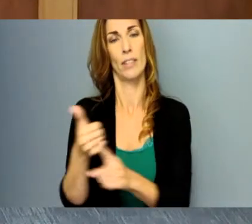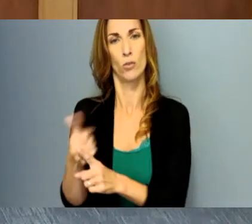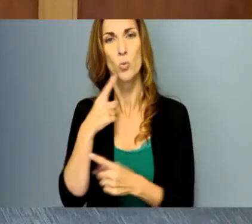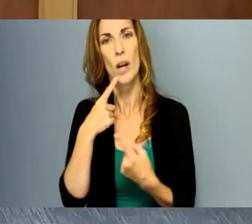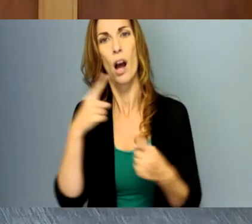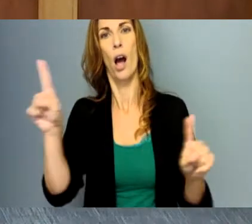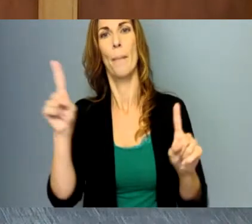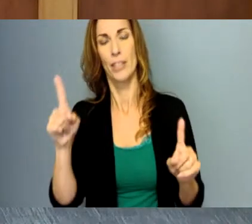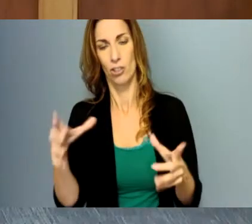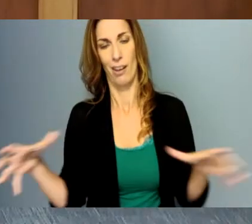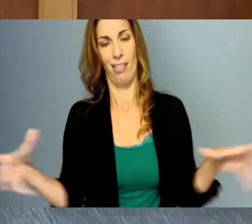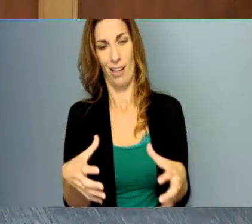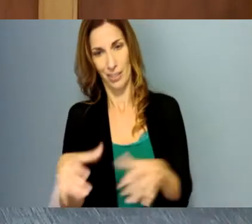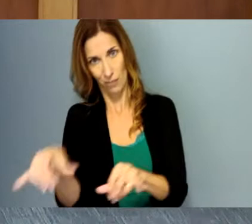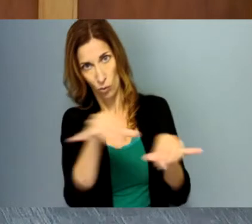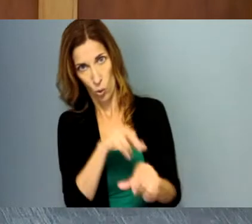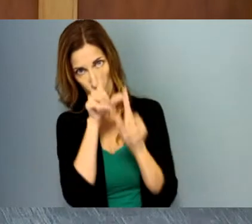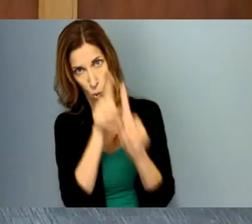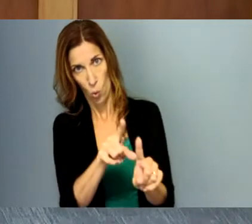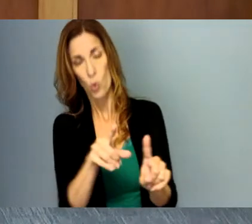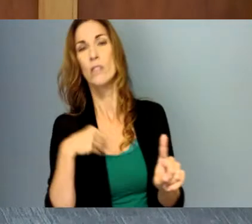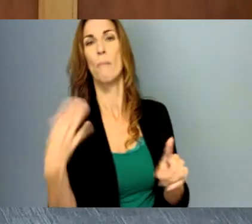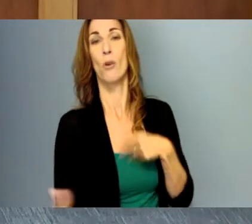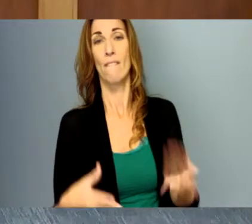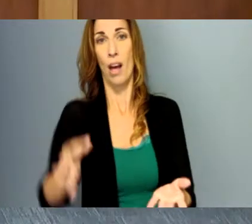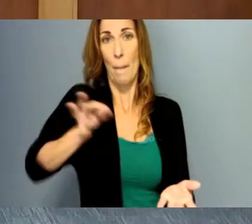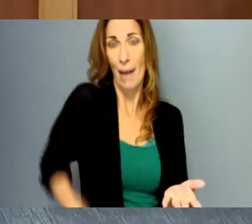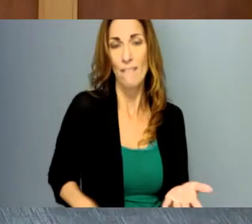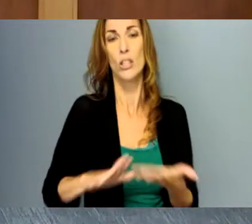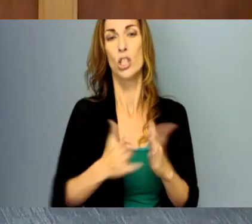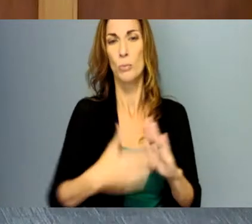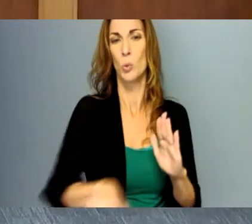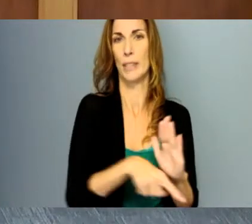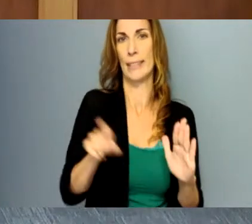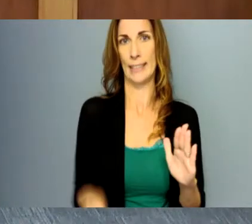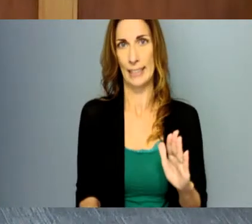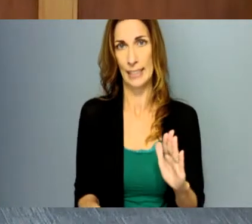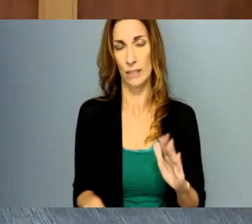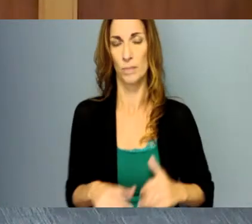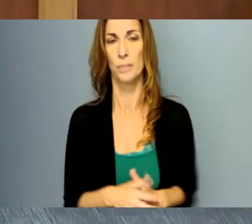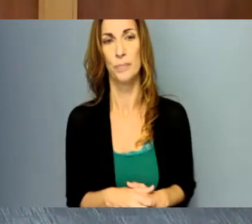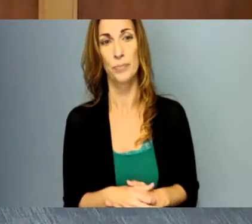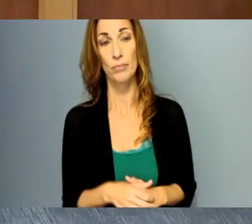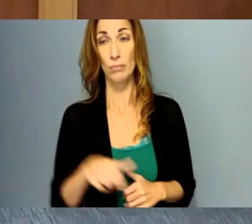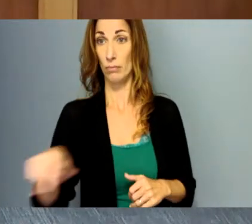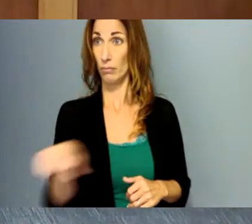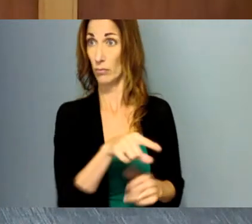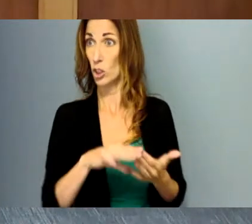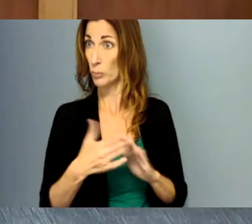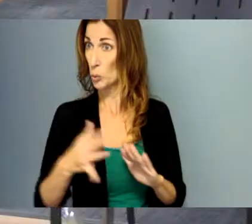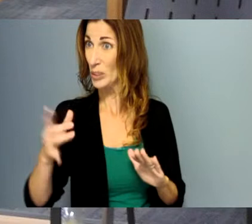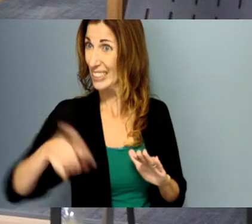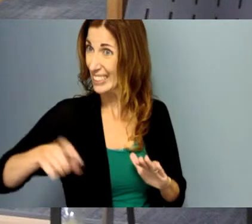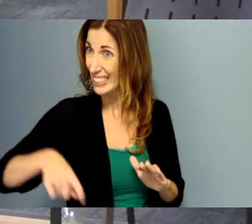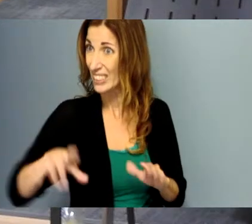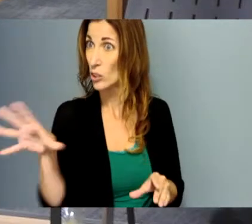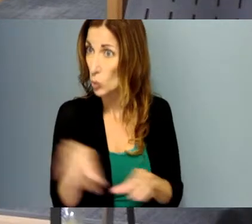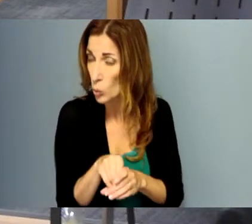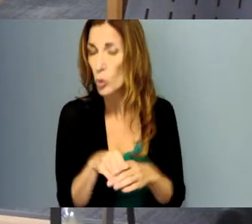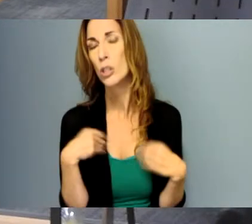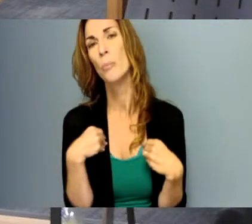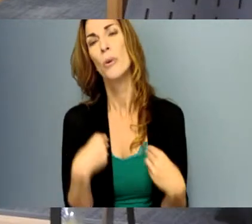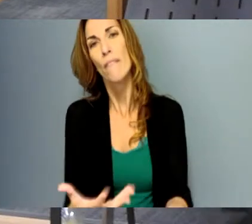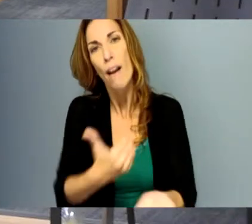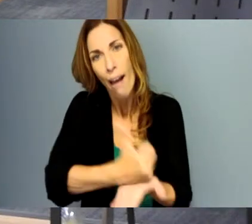accomplish collective goals and provide benefits that the community as a whole need. These community needs include providing help